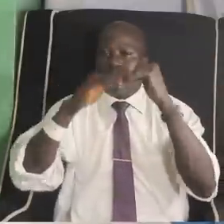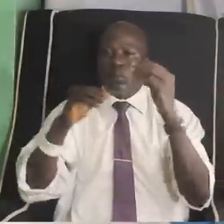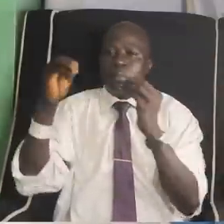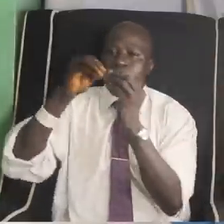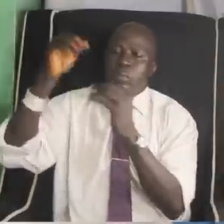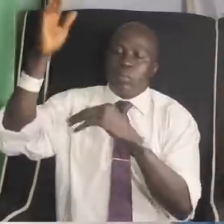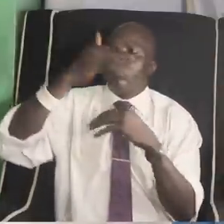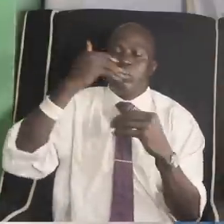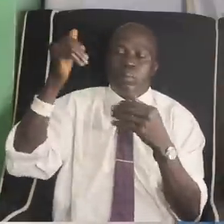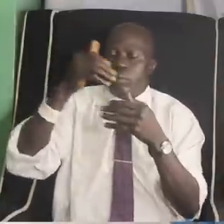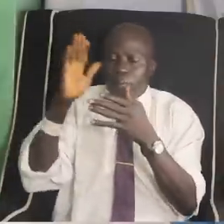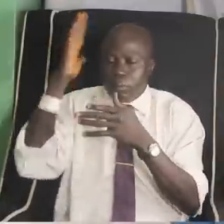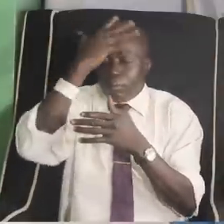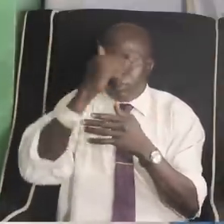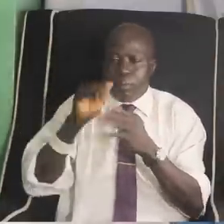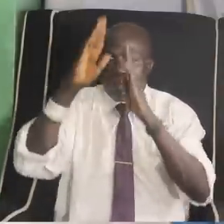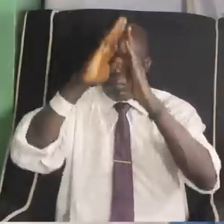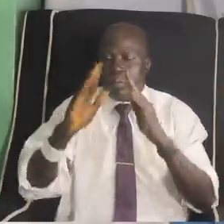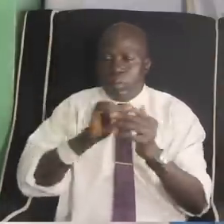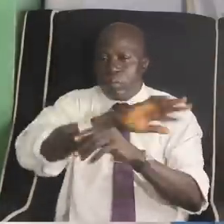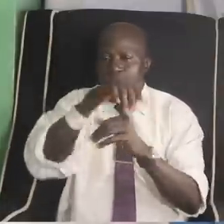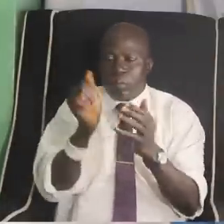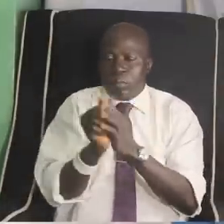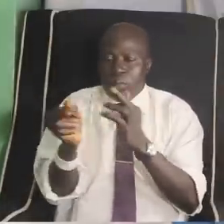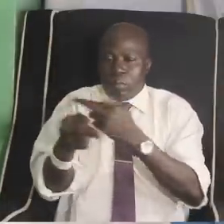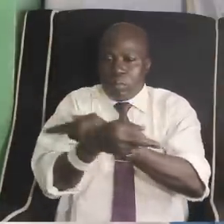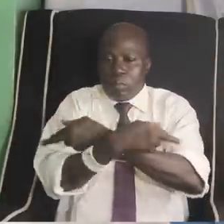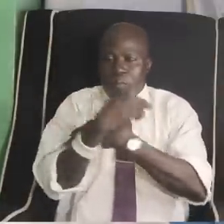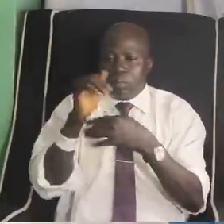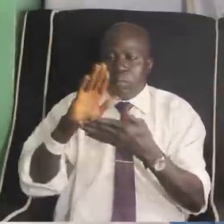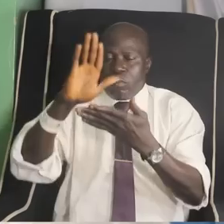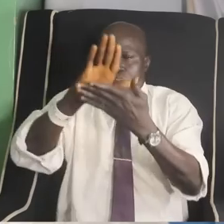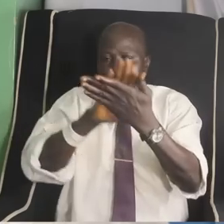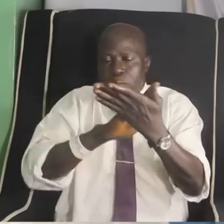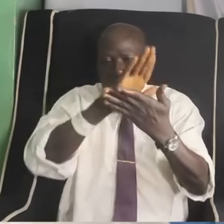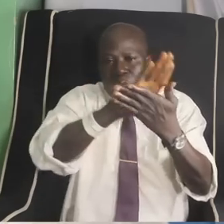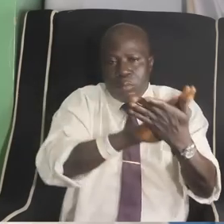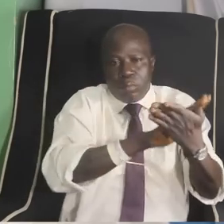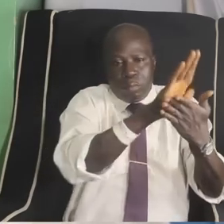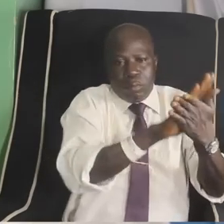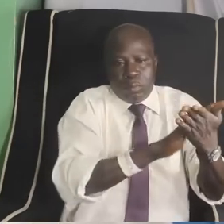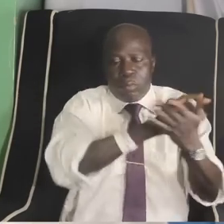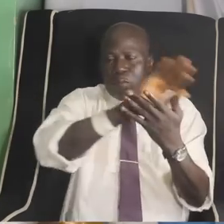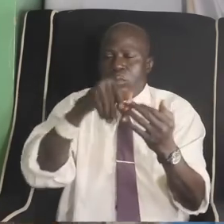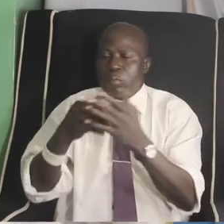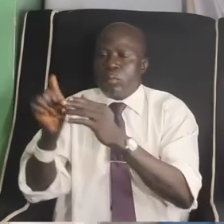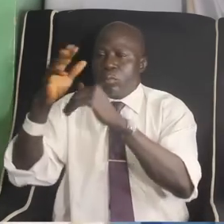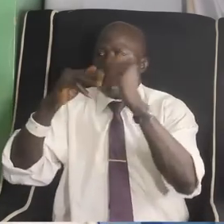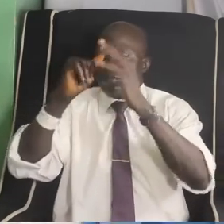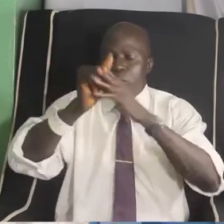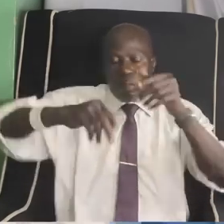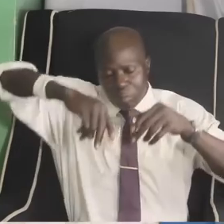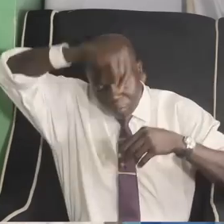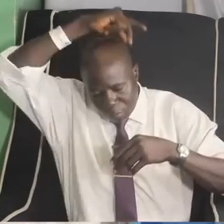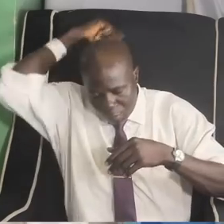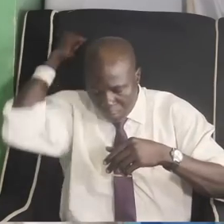a house but was incomplete. Only a room was plastered and he packed all his belongings inside as he wakes up. Tete taka